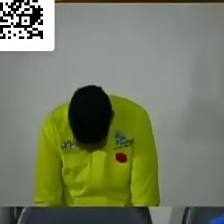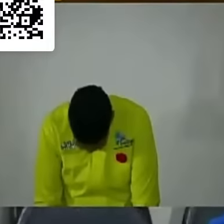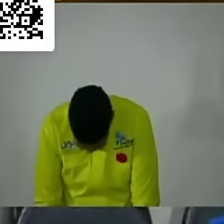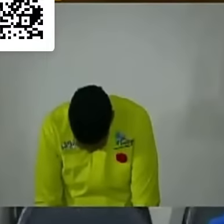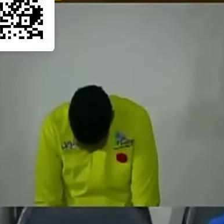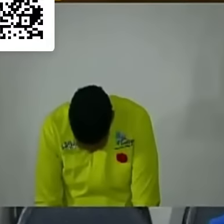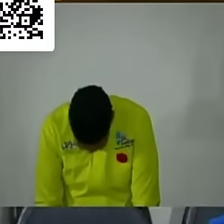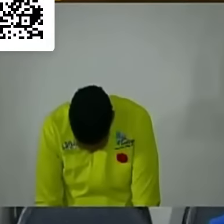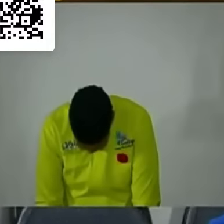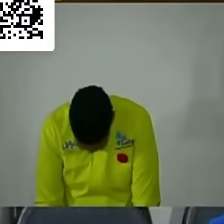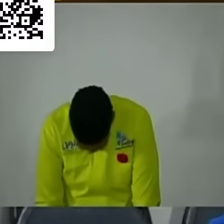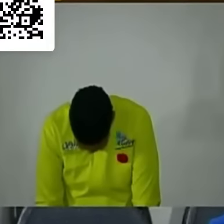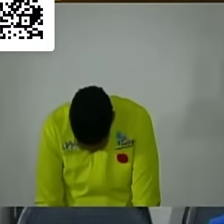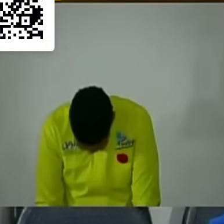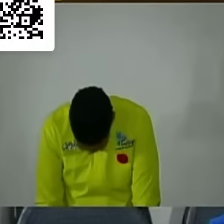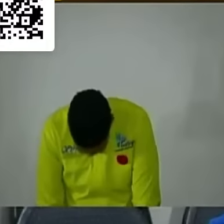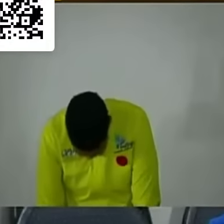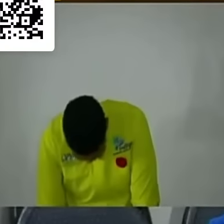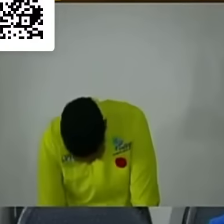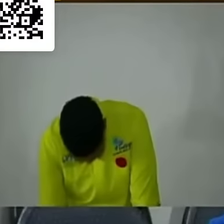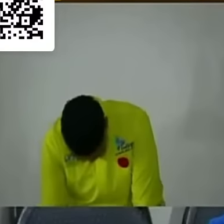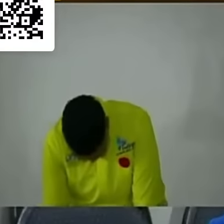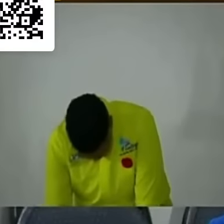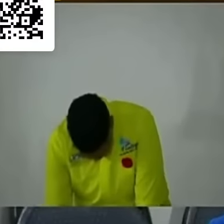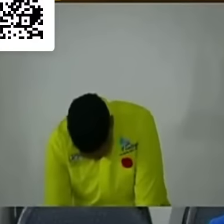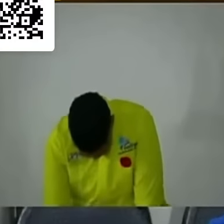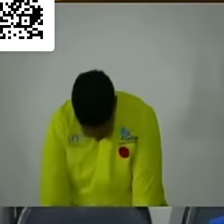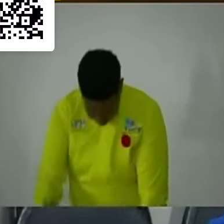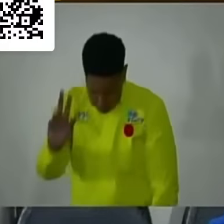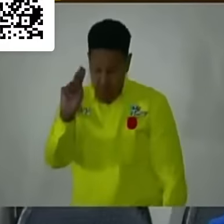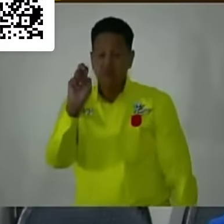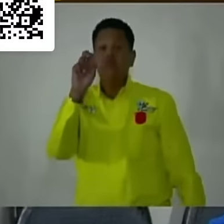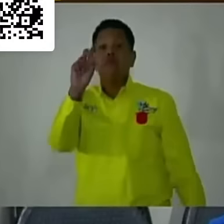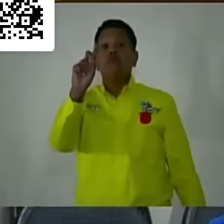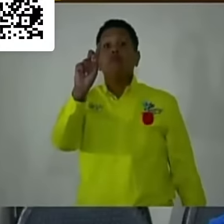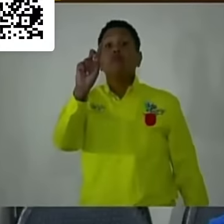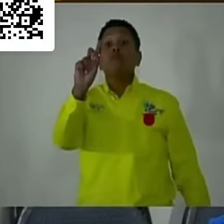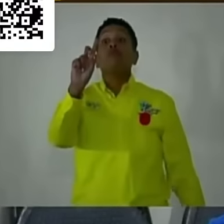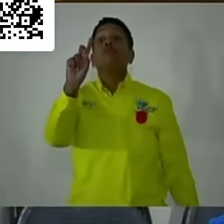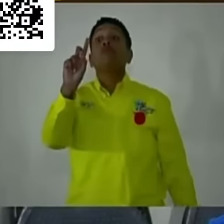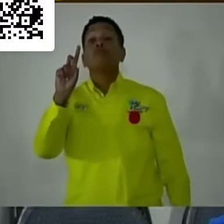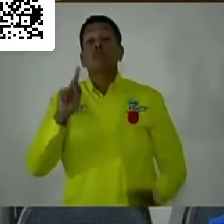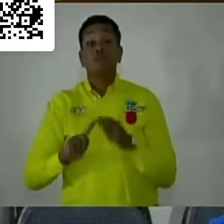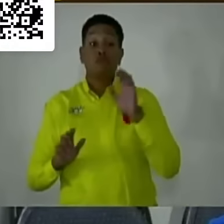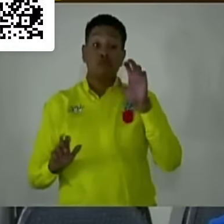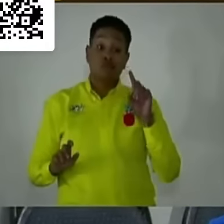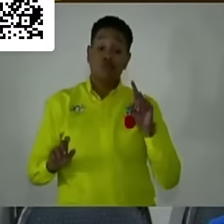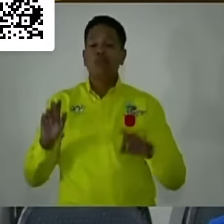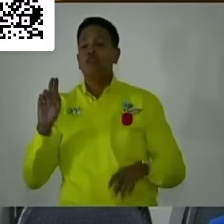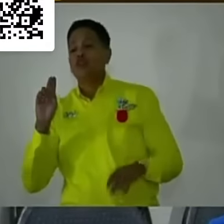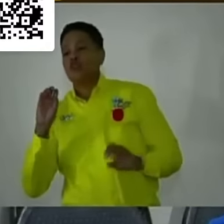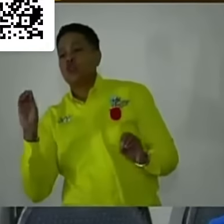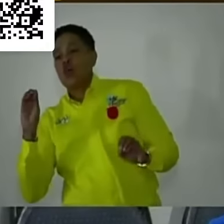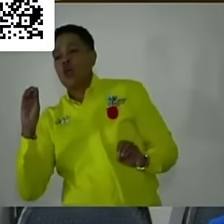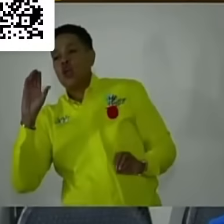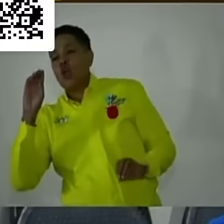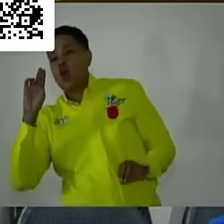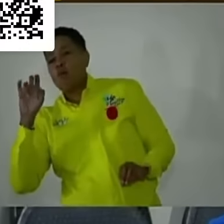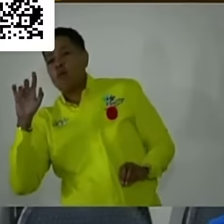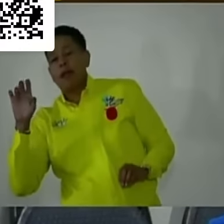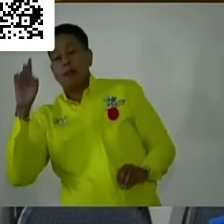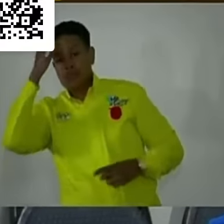diseases, that's what the pharmacy, mobile pharmacies is there for, to